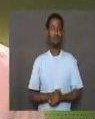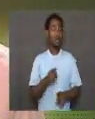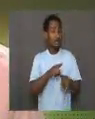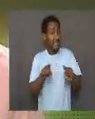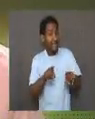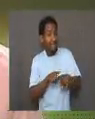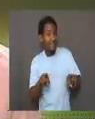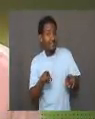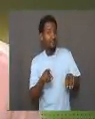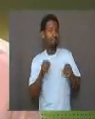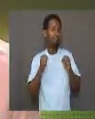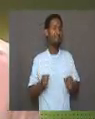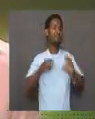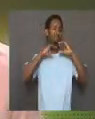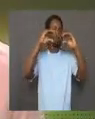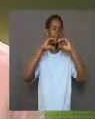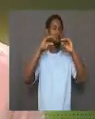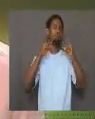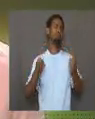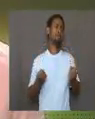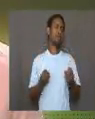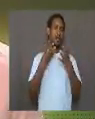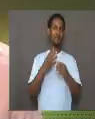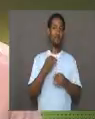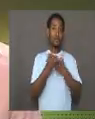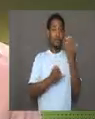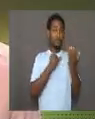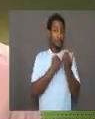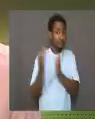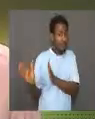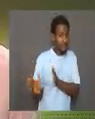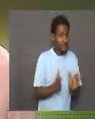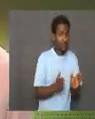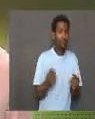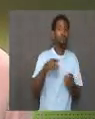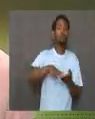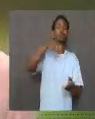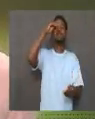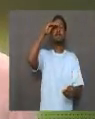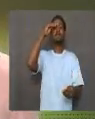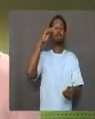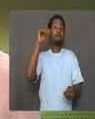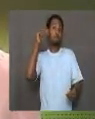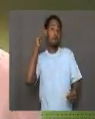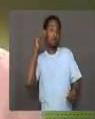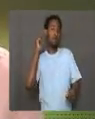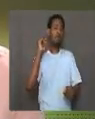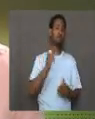Diversity can teach us a lot if we are prepared to learn from one